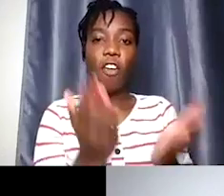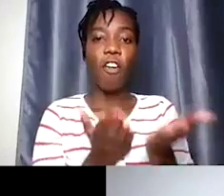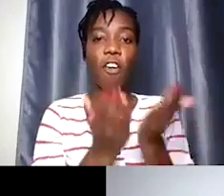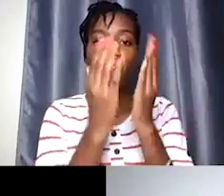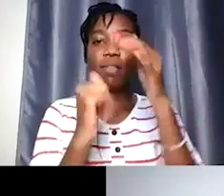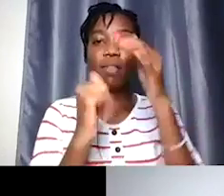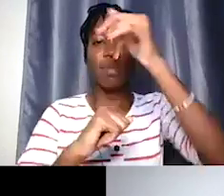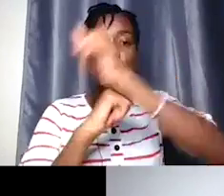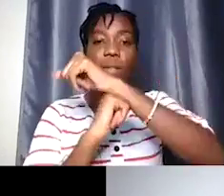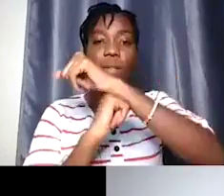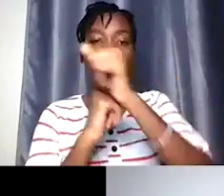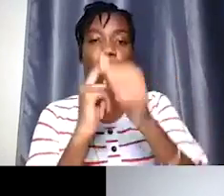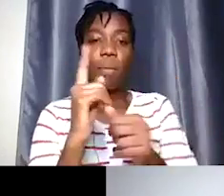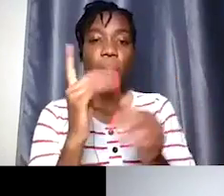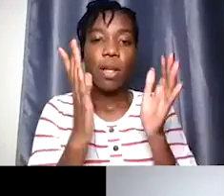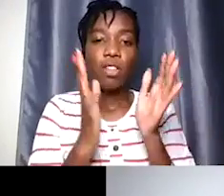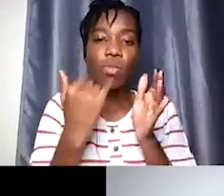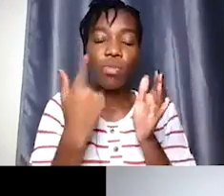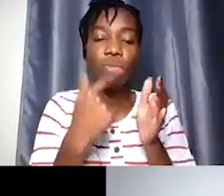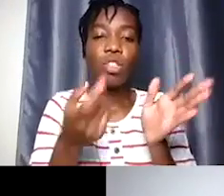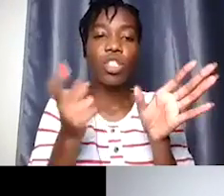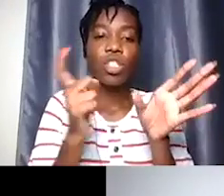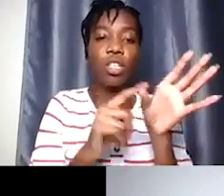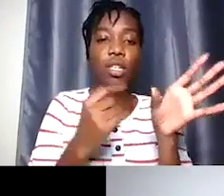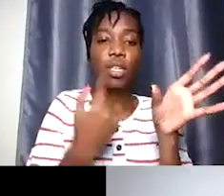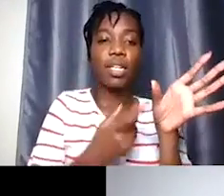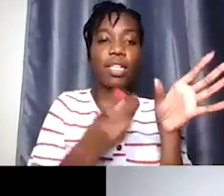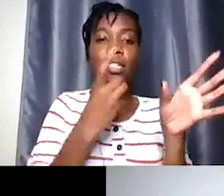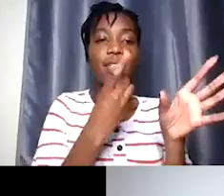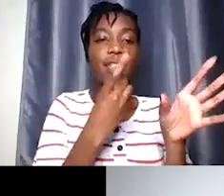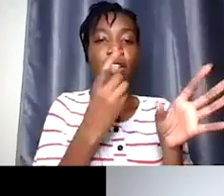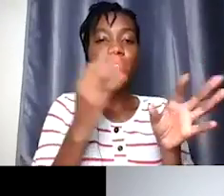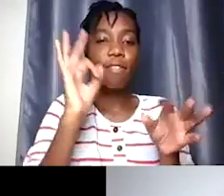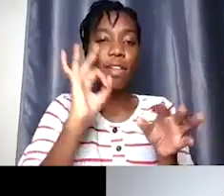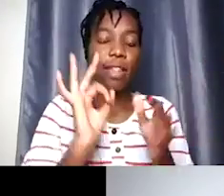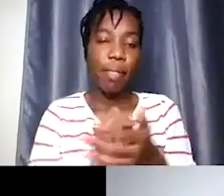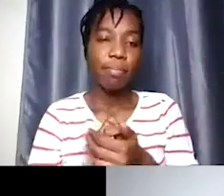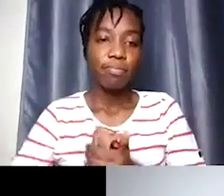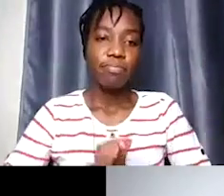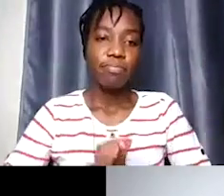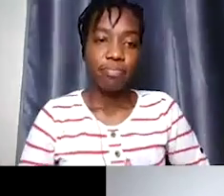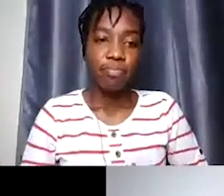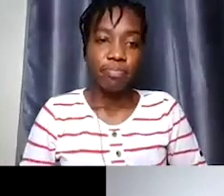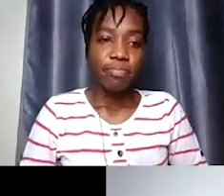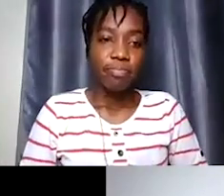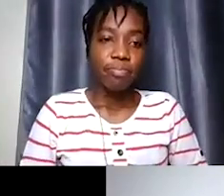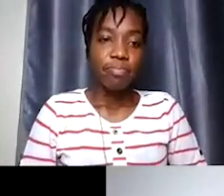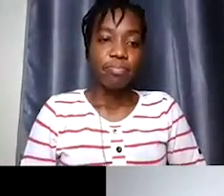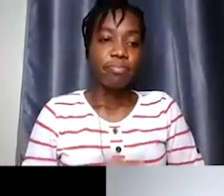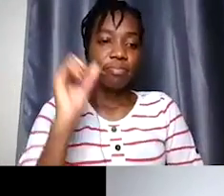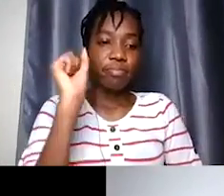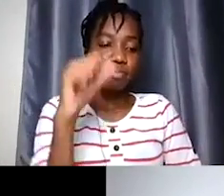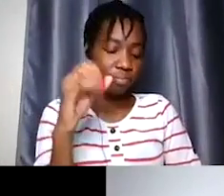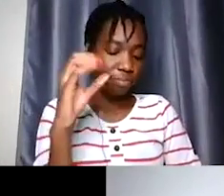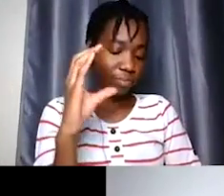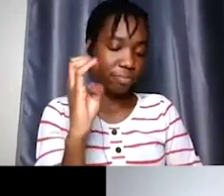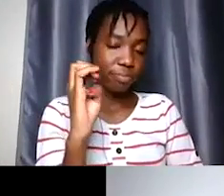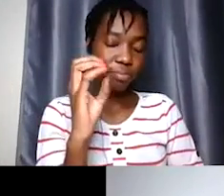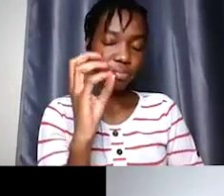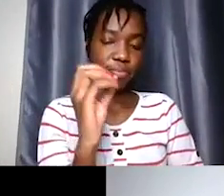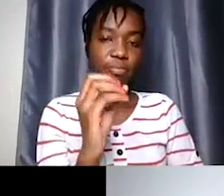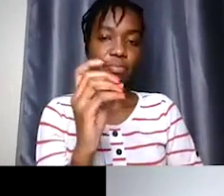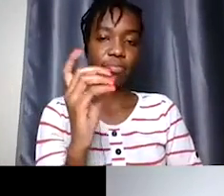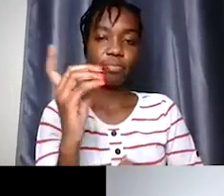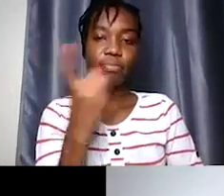sponsorship to one person to join us on the dinner on Friday. Yes, on the CEO's dinner. Yes,